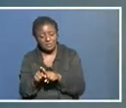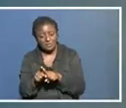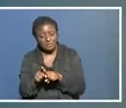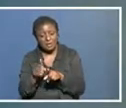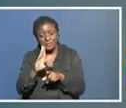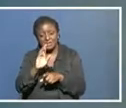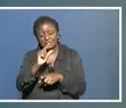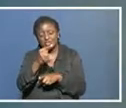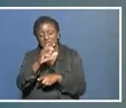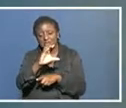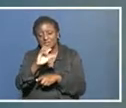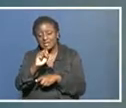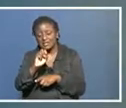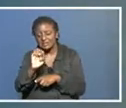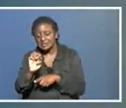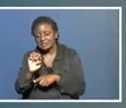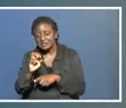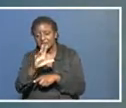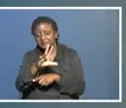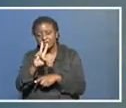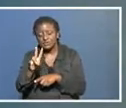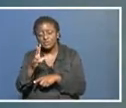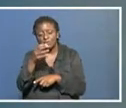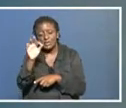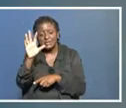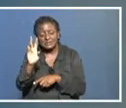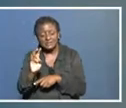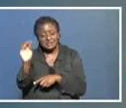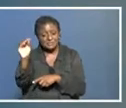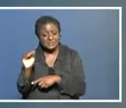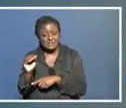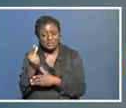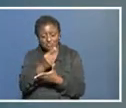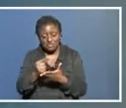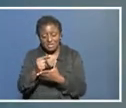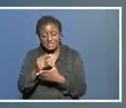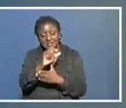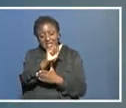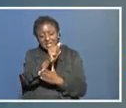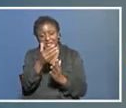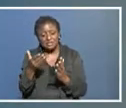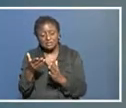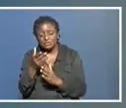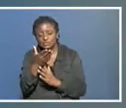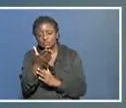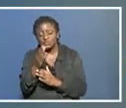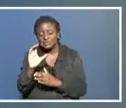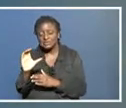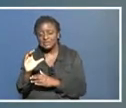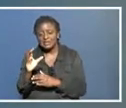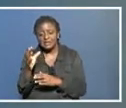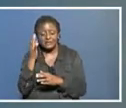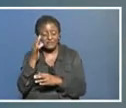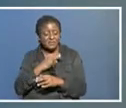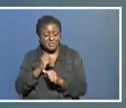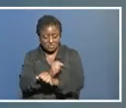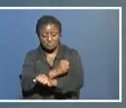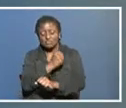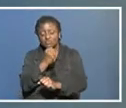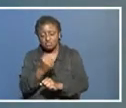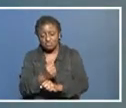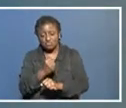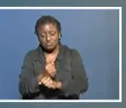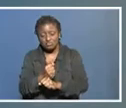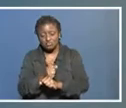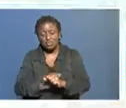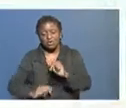pool, 52.6% of grades are in the range of A to C. Females remain the stronger performers compared to their